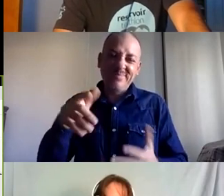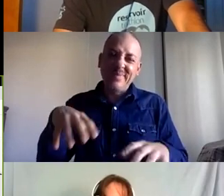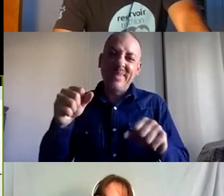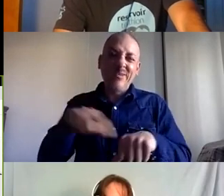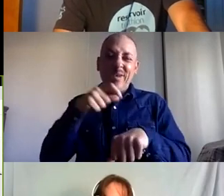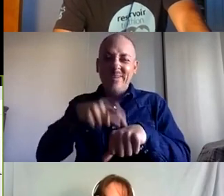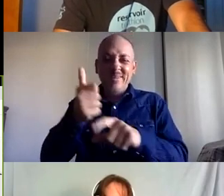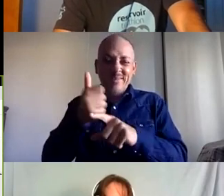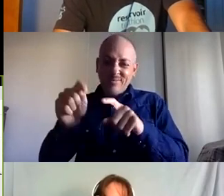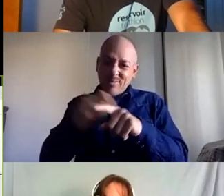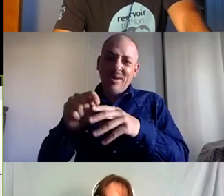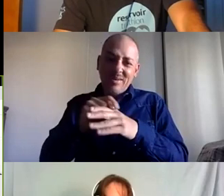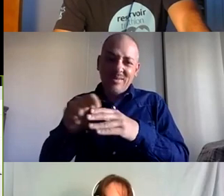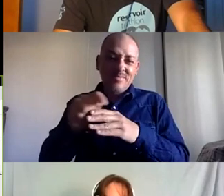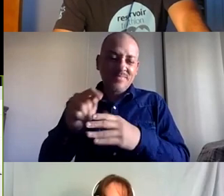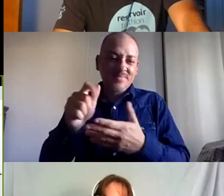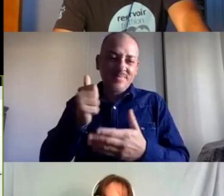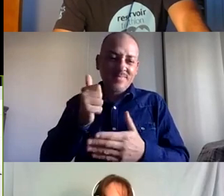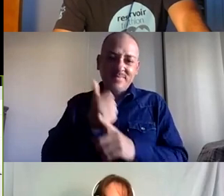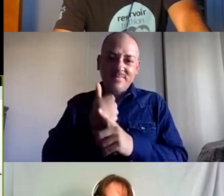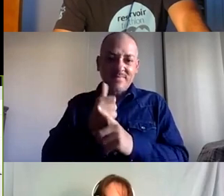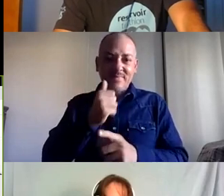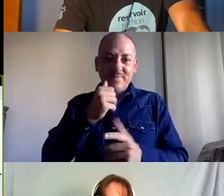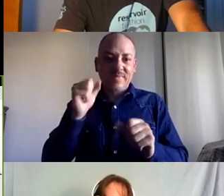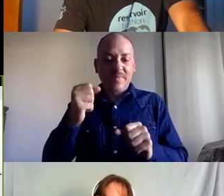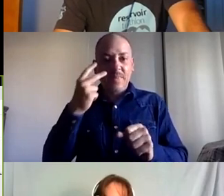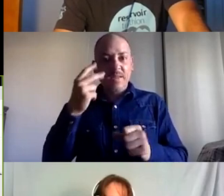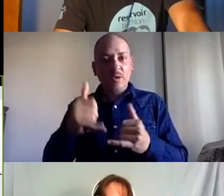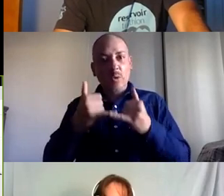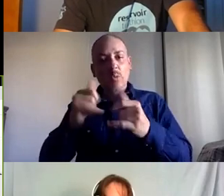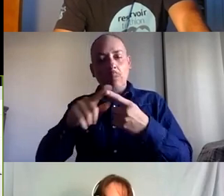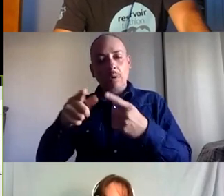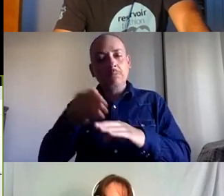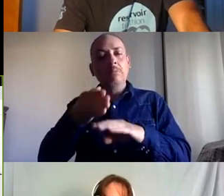train, so not going to be able to see immediate rewards, but it is getting better.